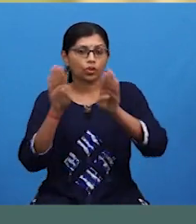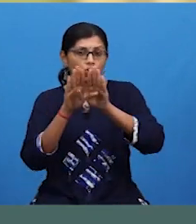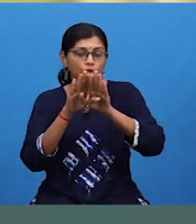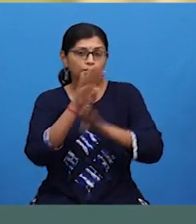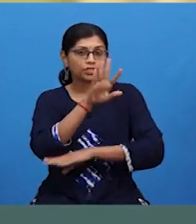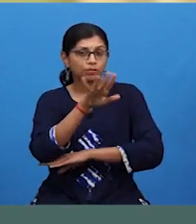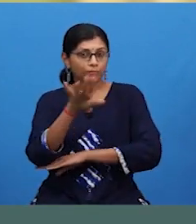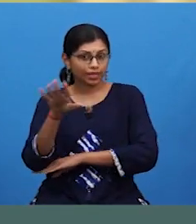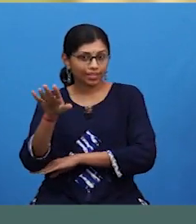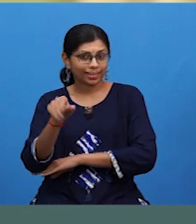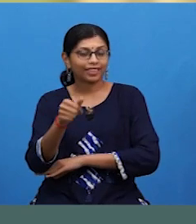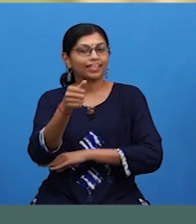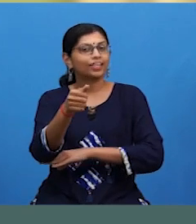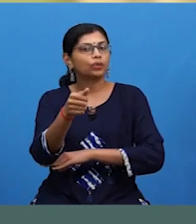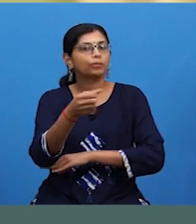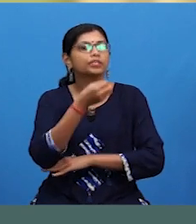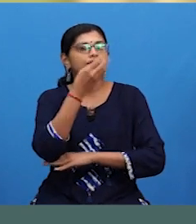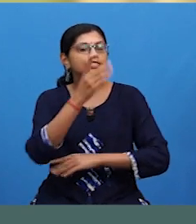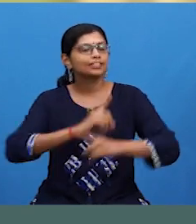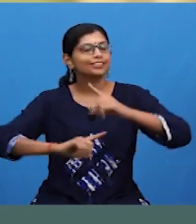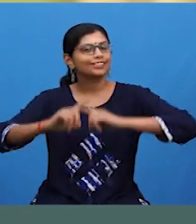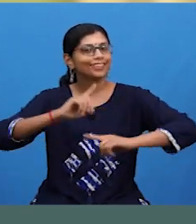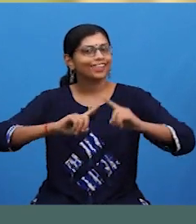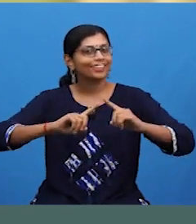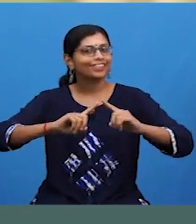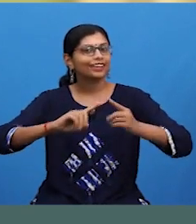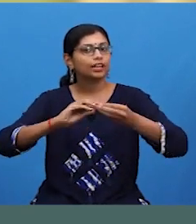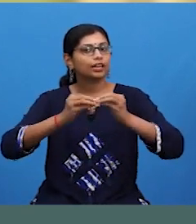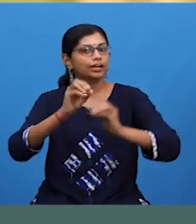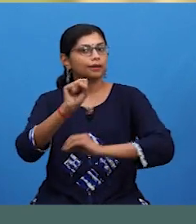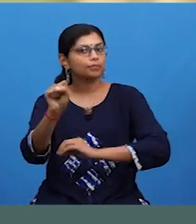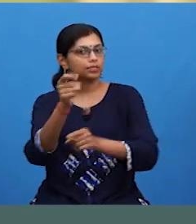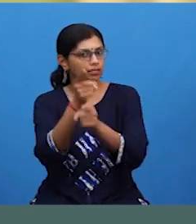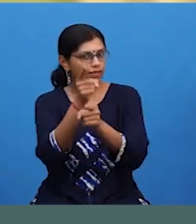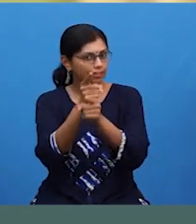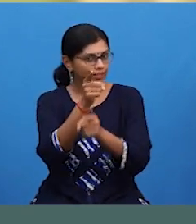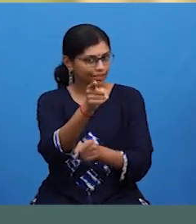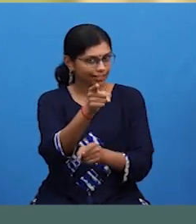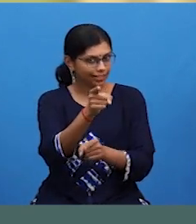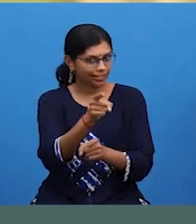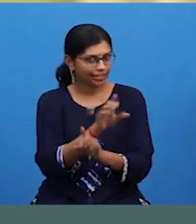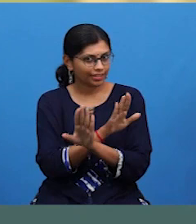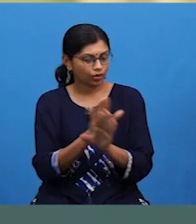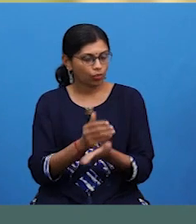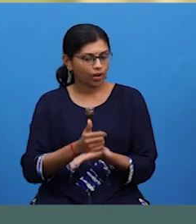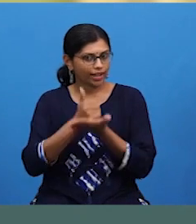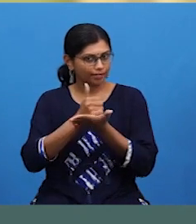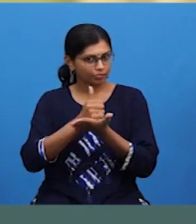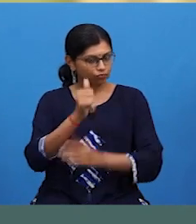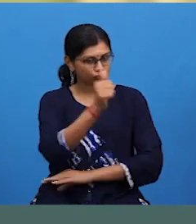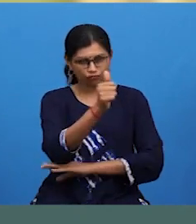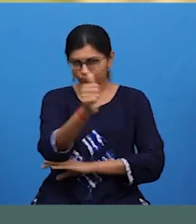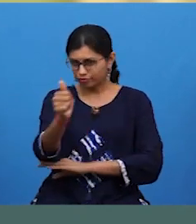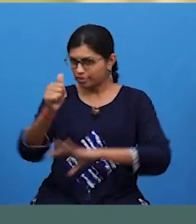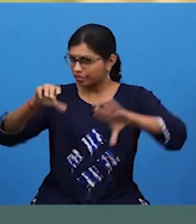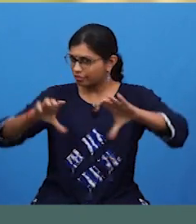and you have to say the numbers correctly without my help.